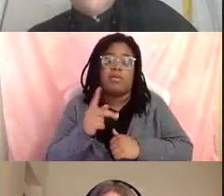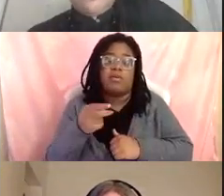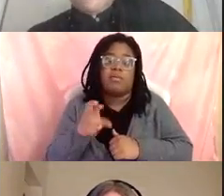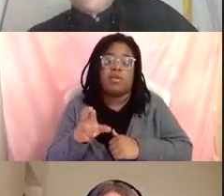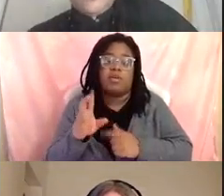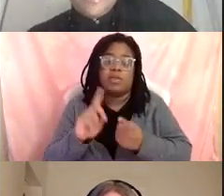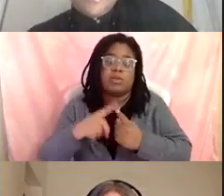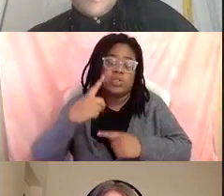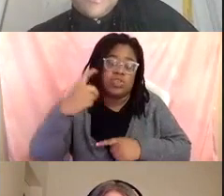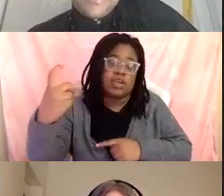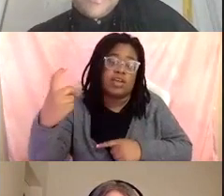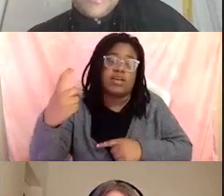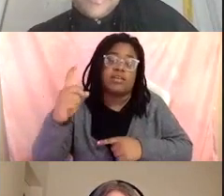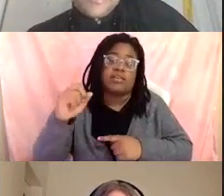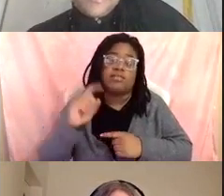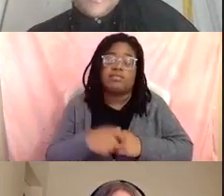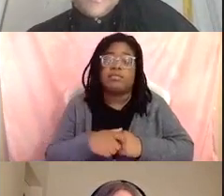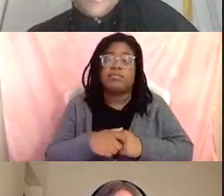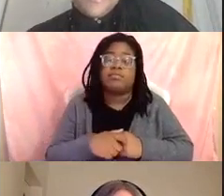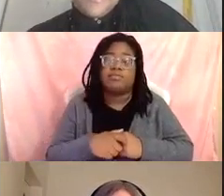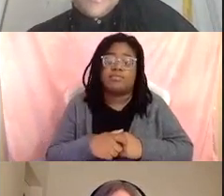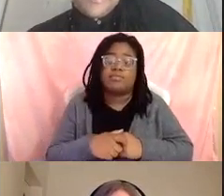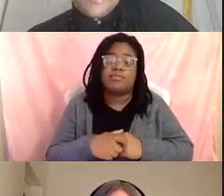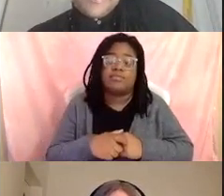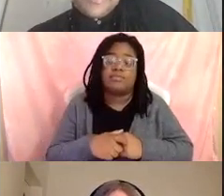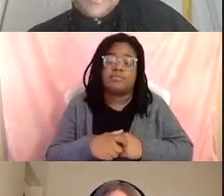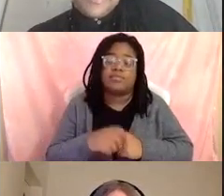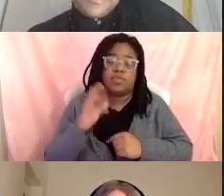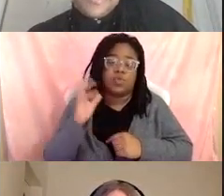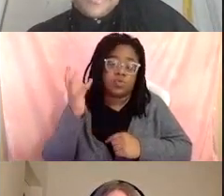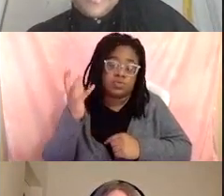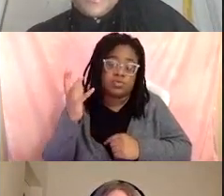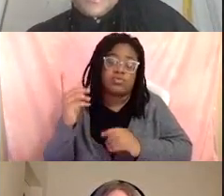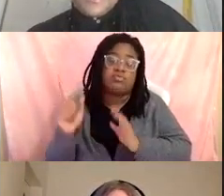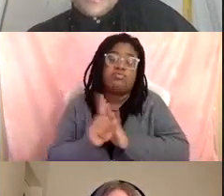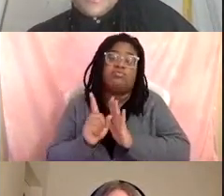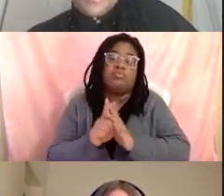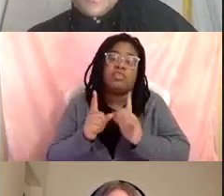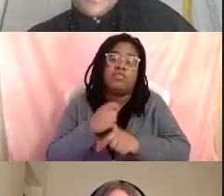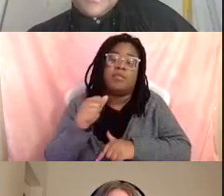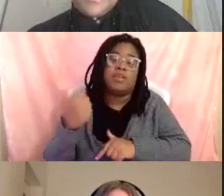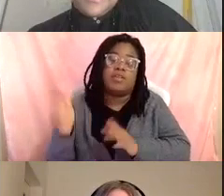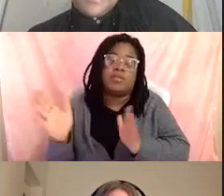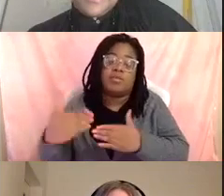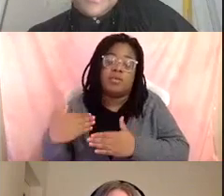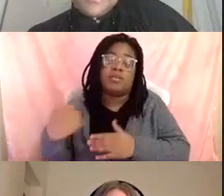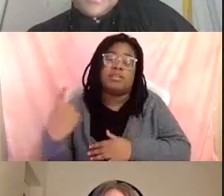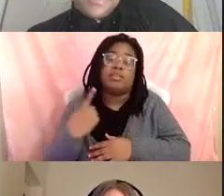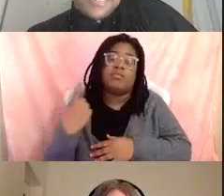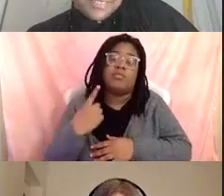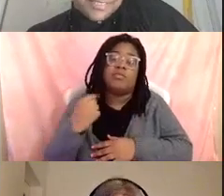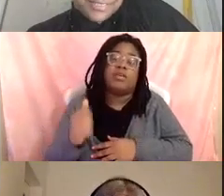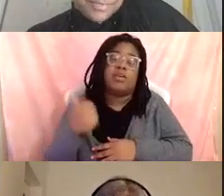dream, traverse, a radio signal from the other room, someone